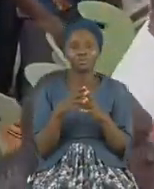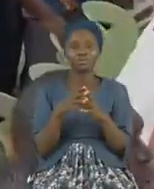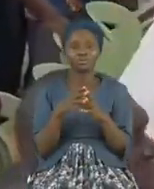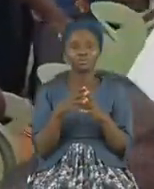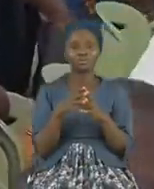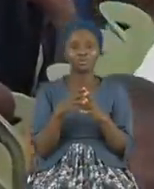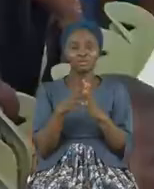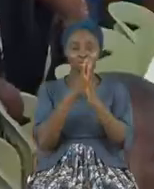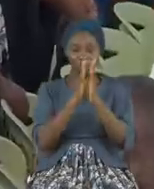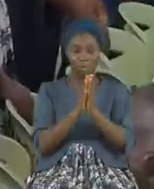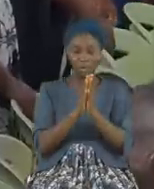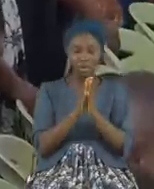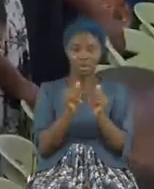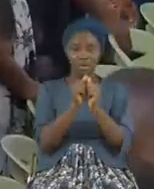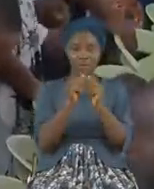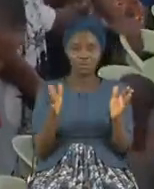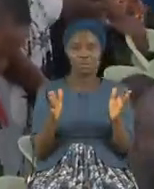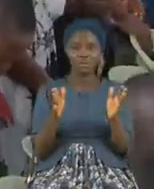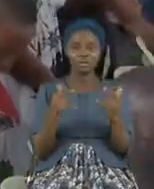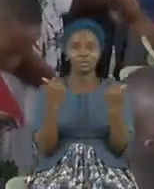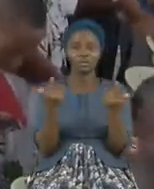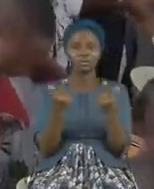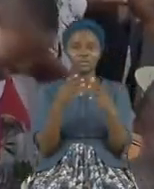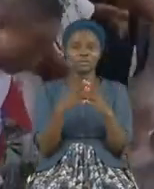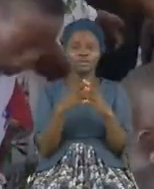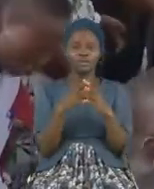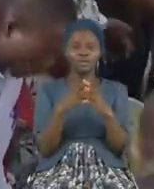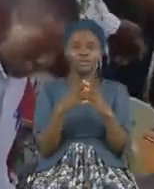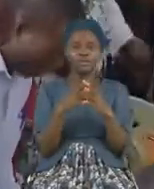Pray without transgression.